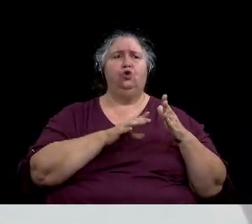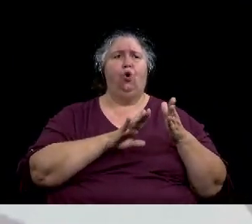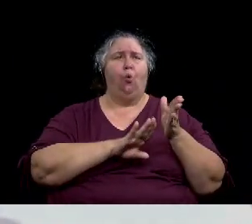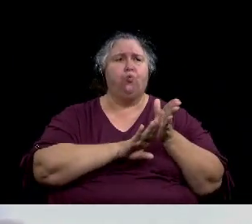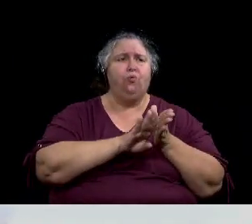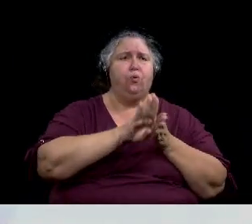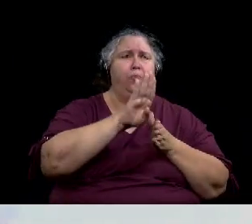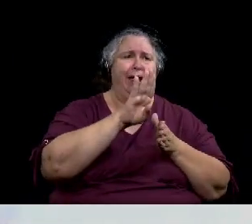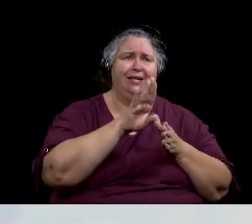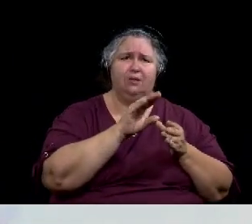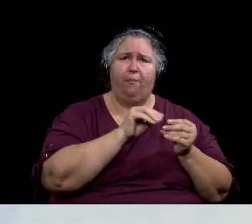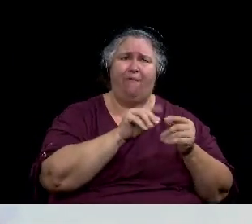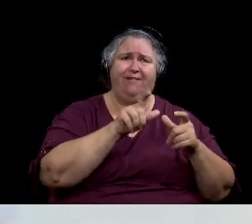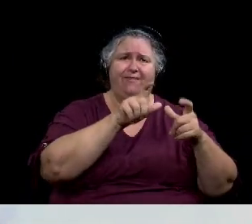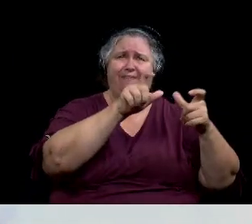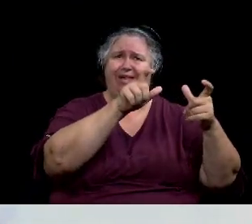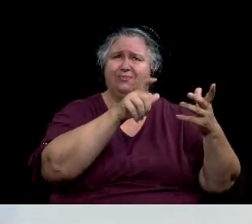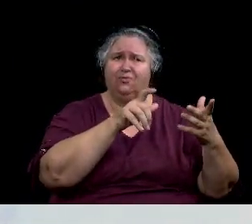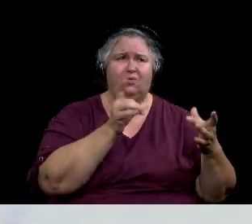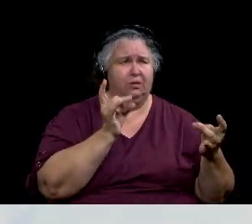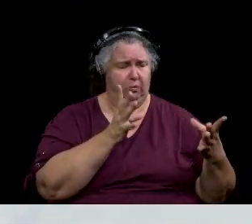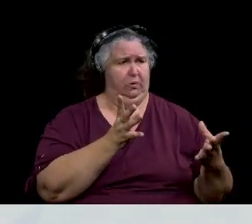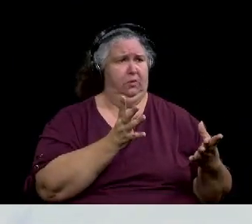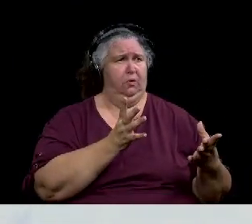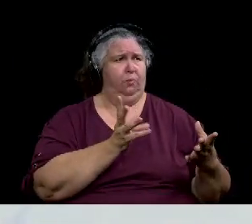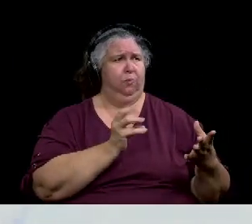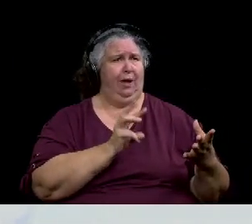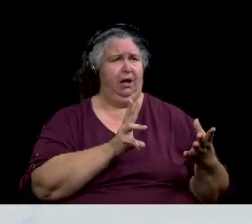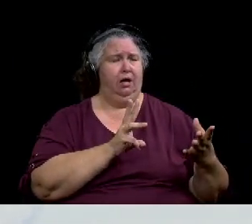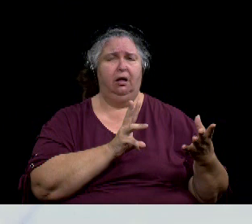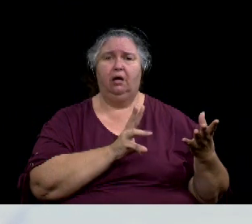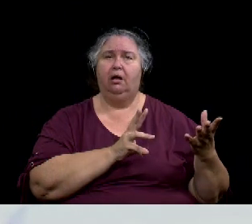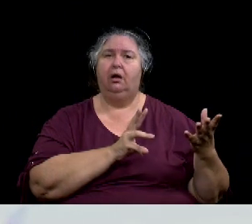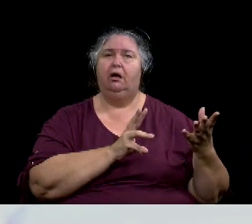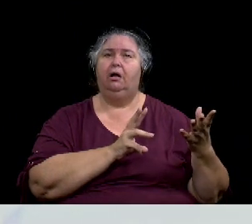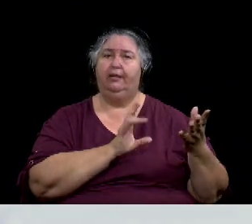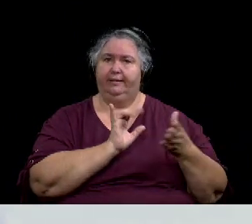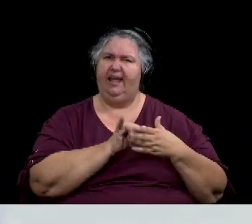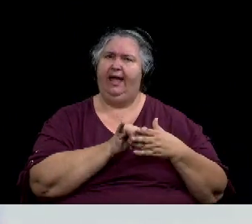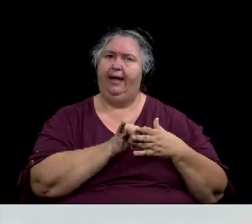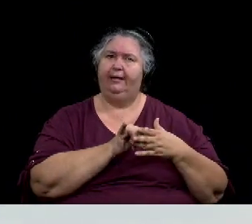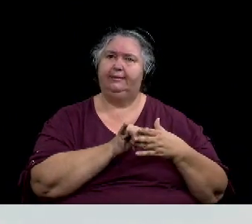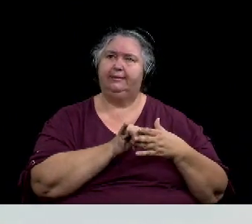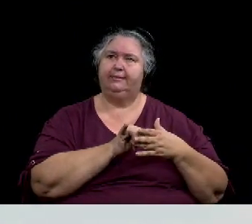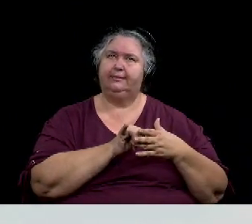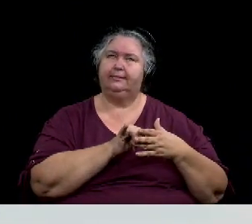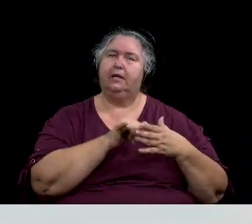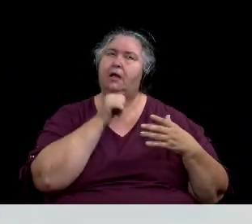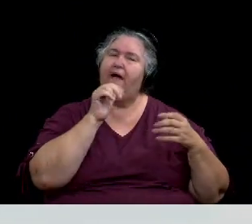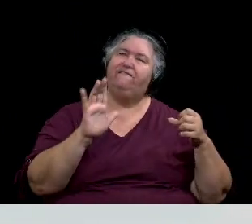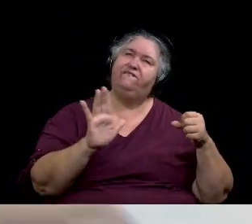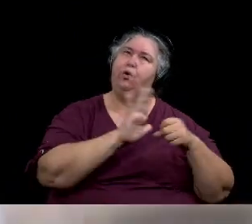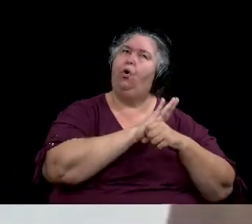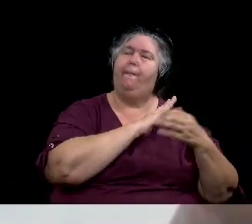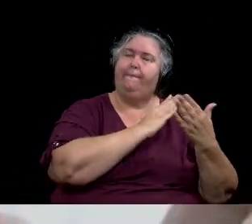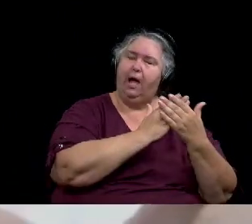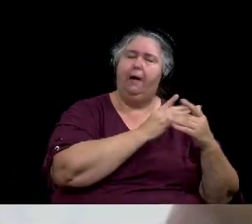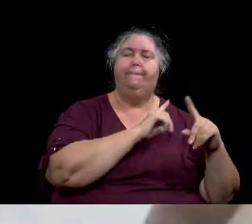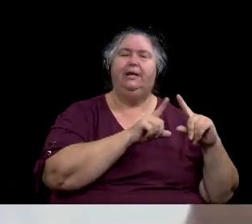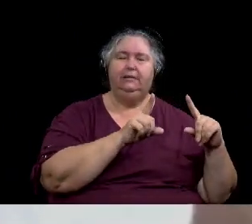towards that that inflection point of exponential spread, but you're not there yet. And